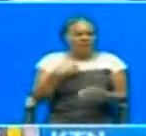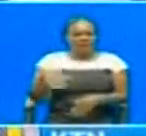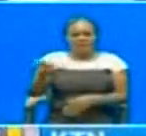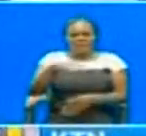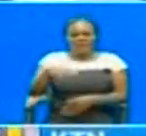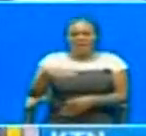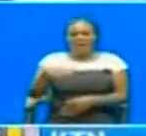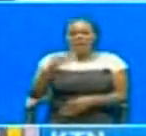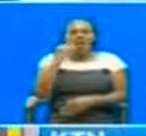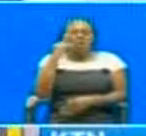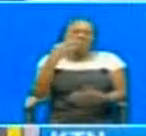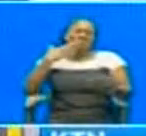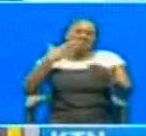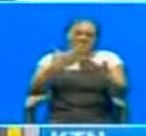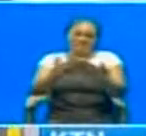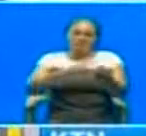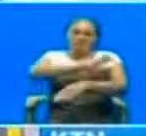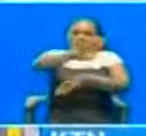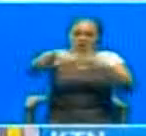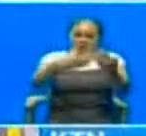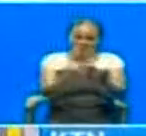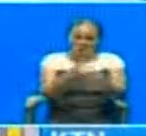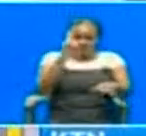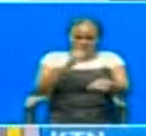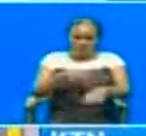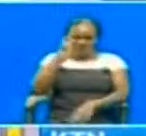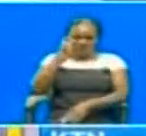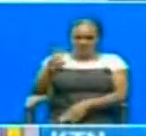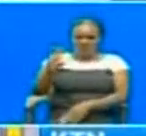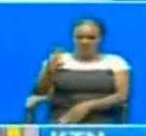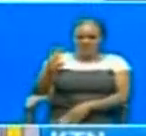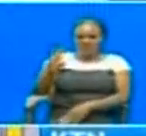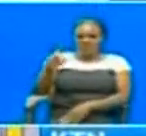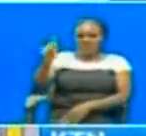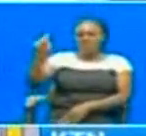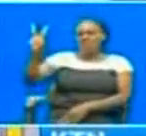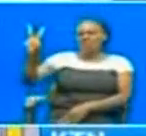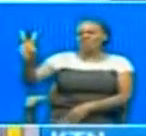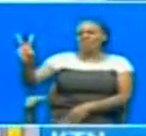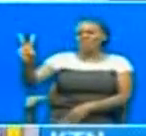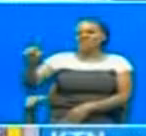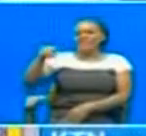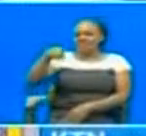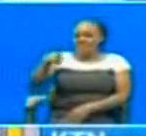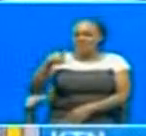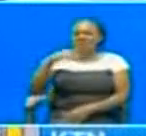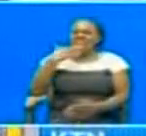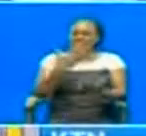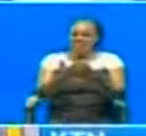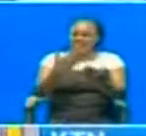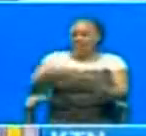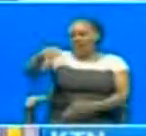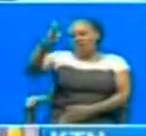Nyahururu, tumeshukuru wote. Hata walipo muona katika vyombo vya habari walizidi kushukuru